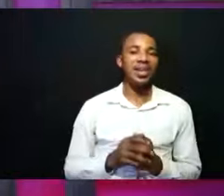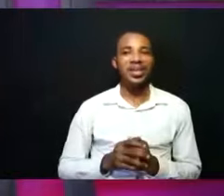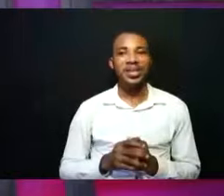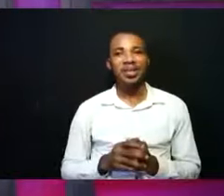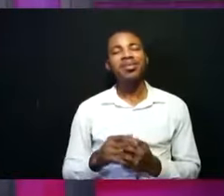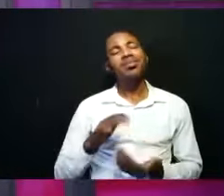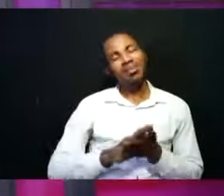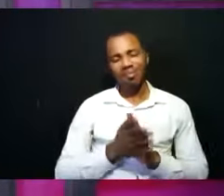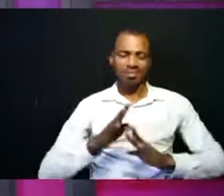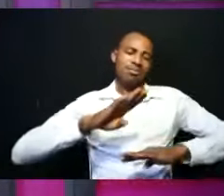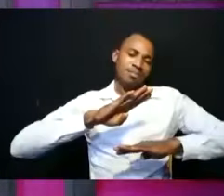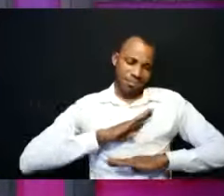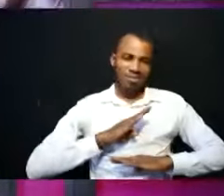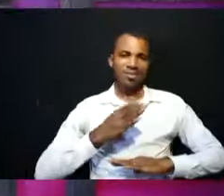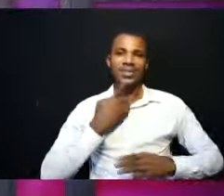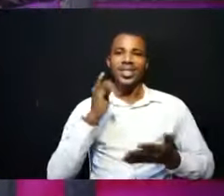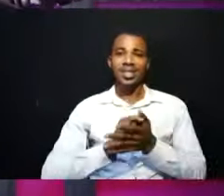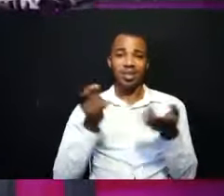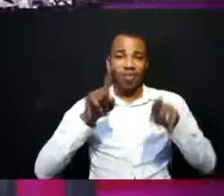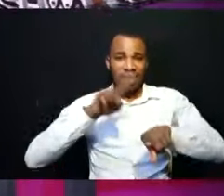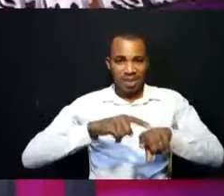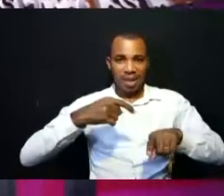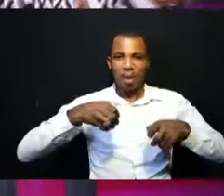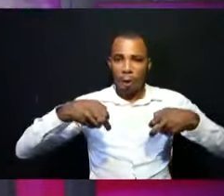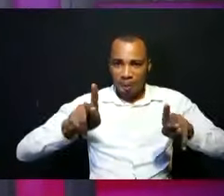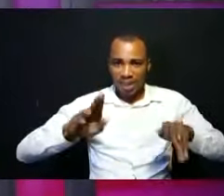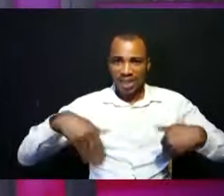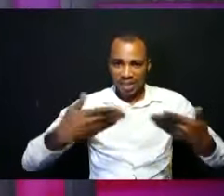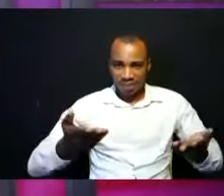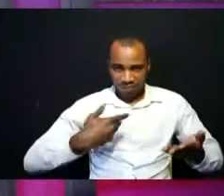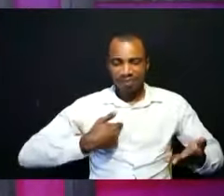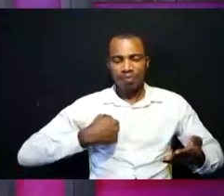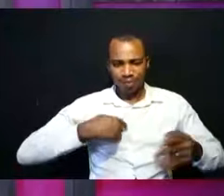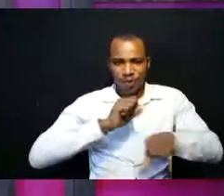be satisfied that you did your best when you had the opportunity.